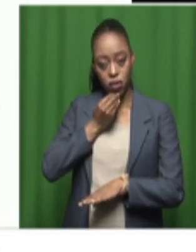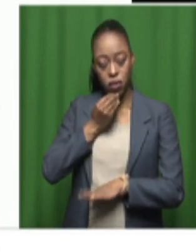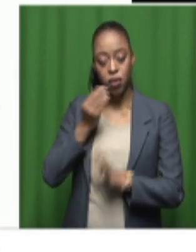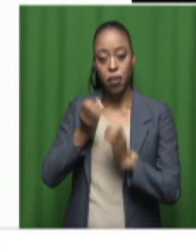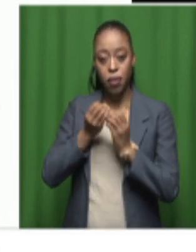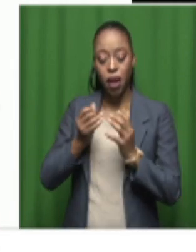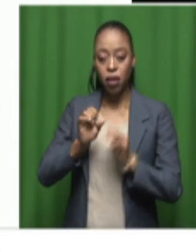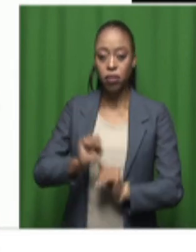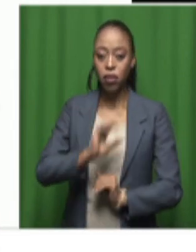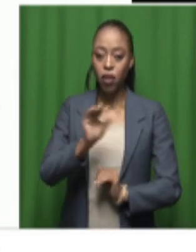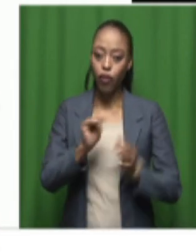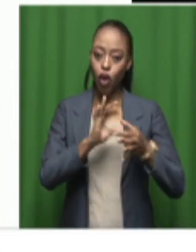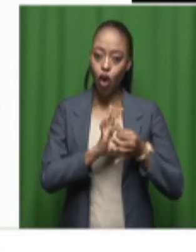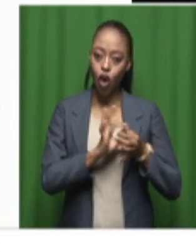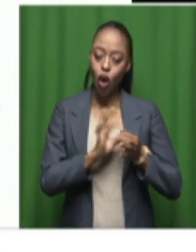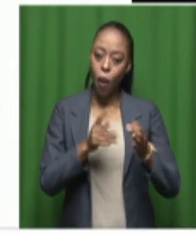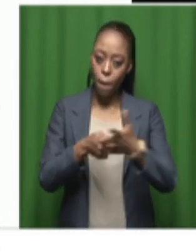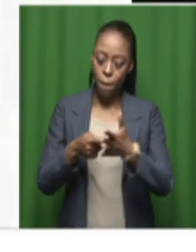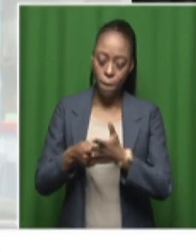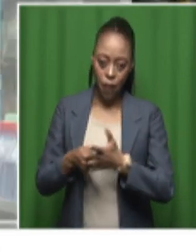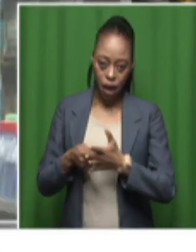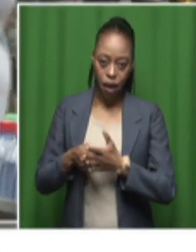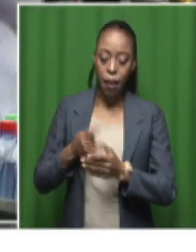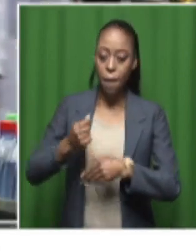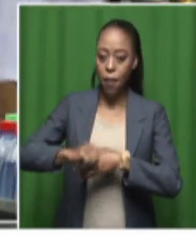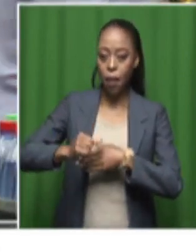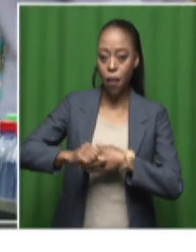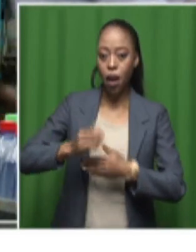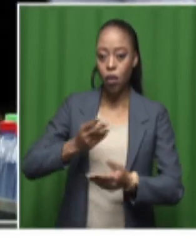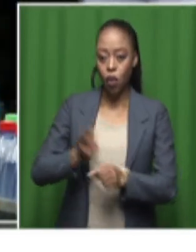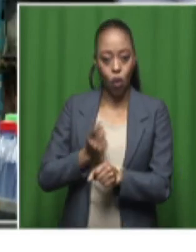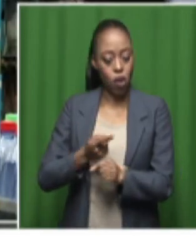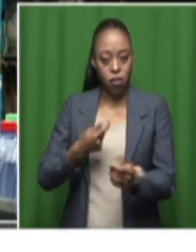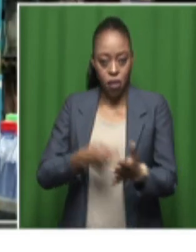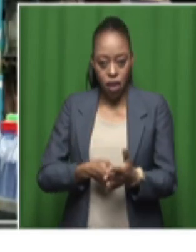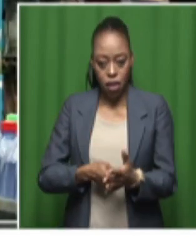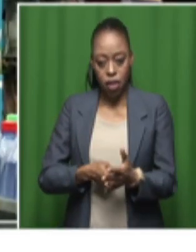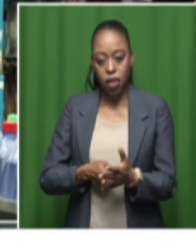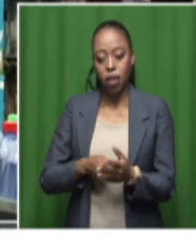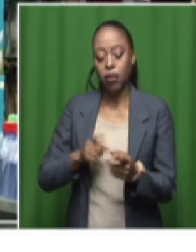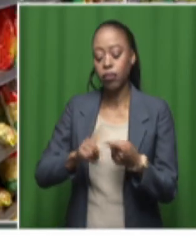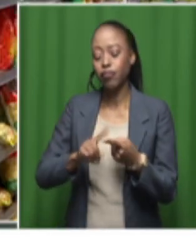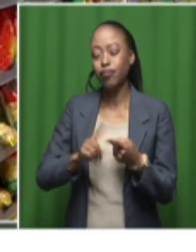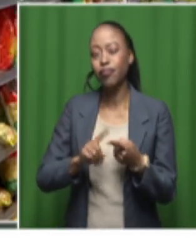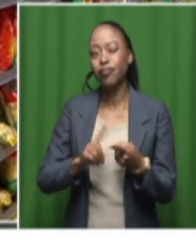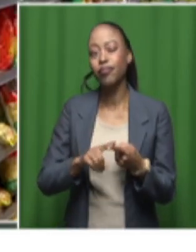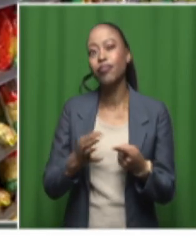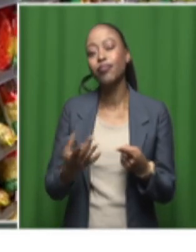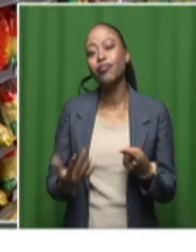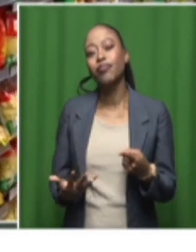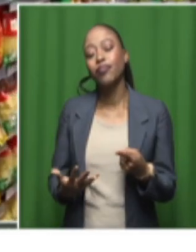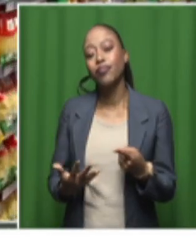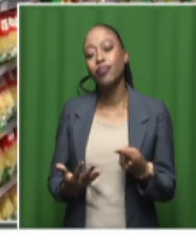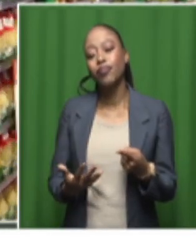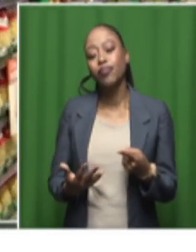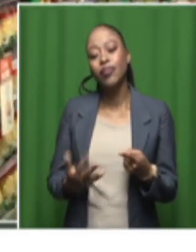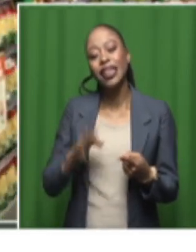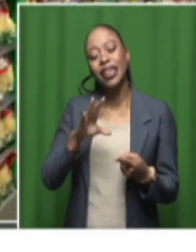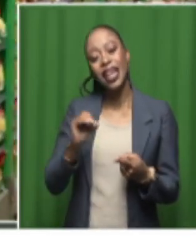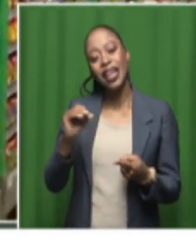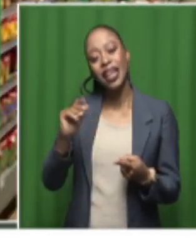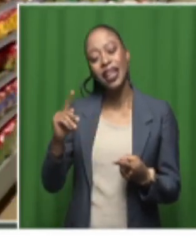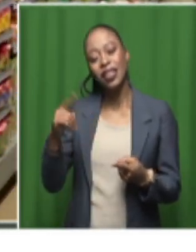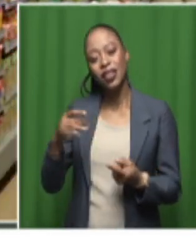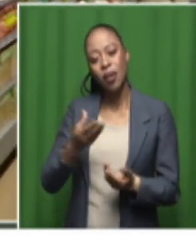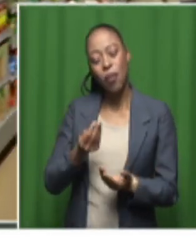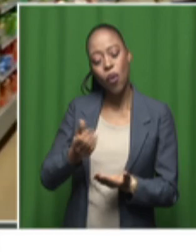most South African households try and purchase on a monthly basis. So it consists of things like 30 kgs of